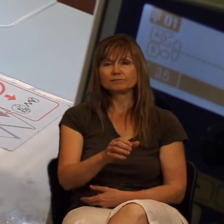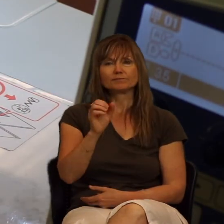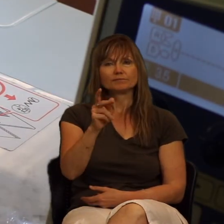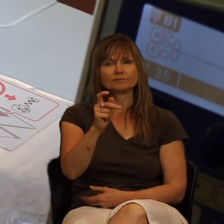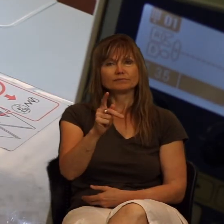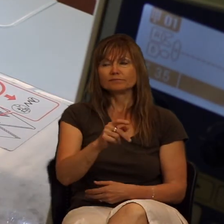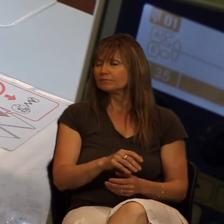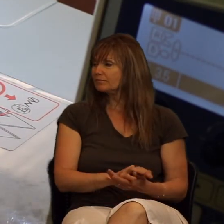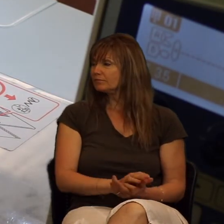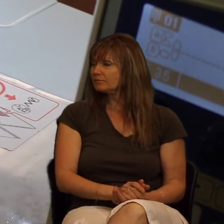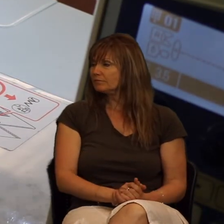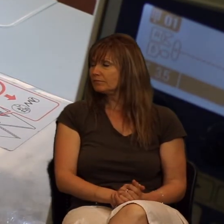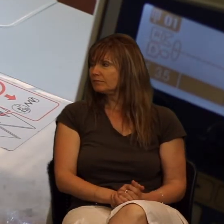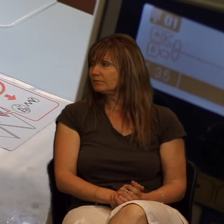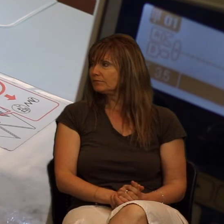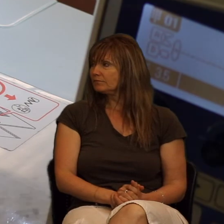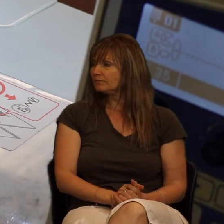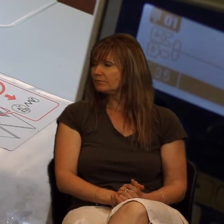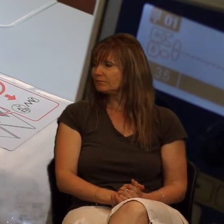Okay, and now that we have